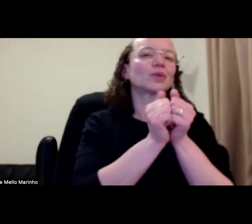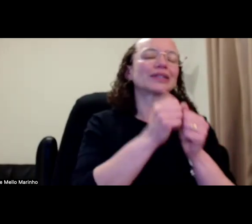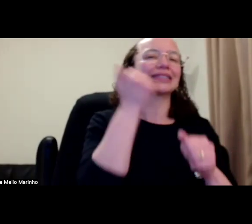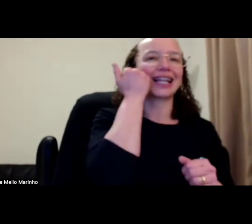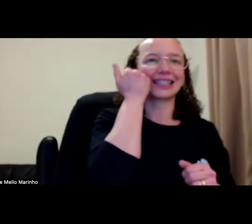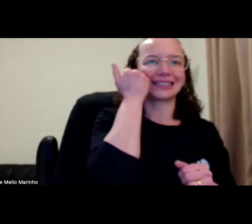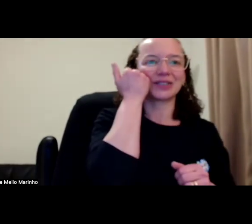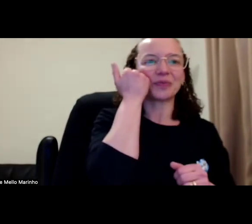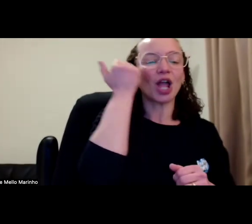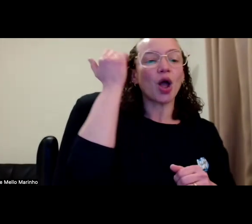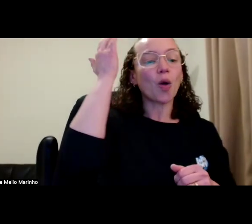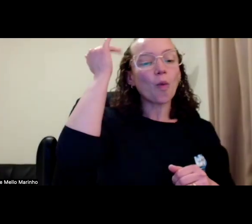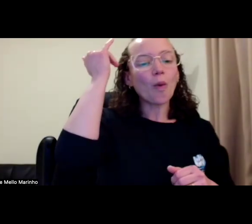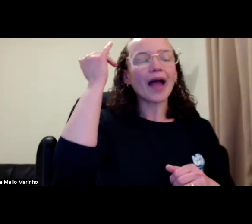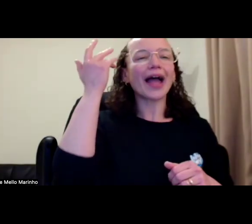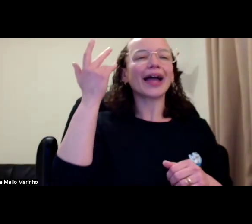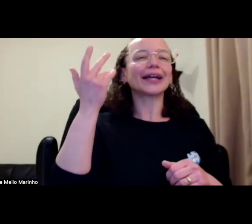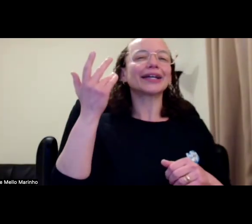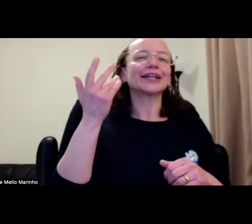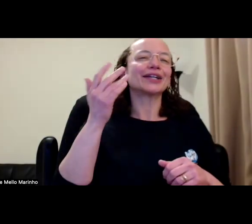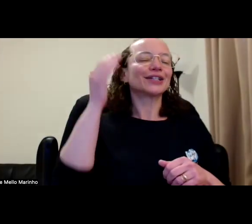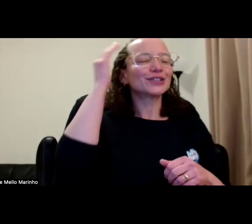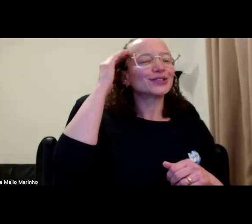well, it was I have